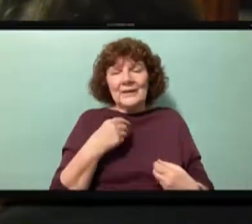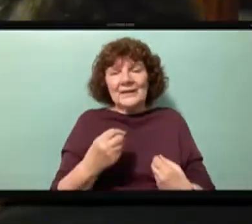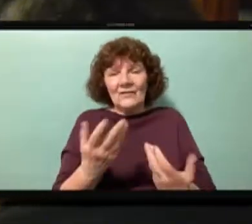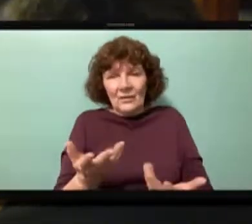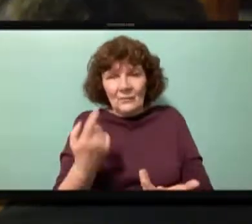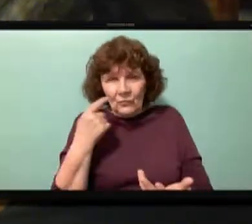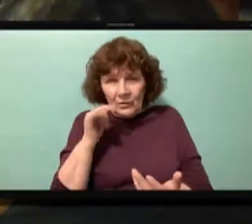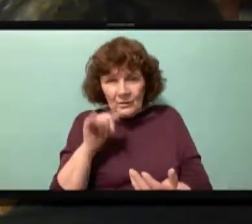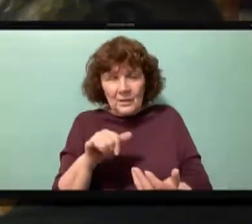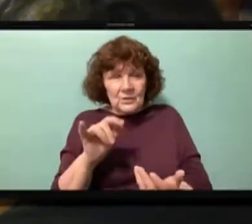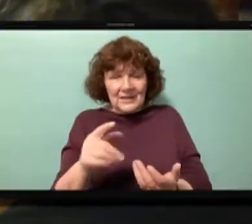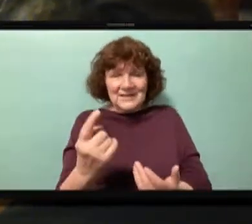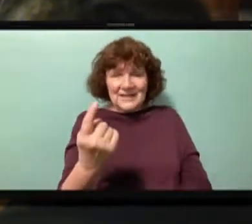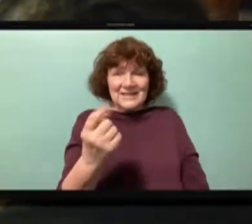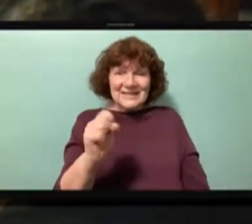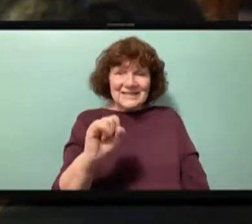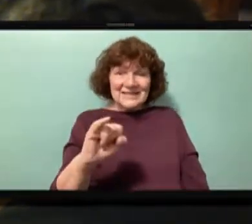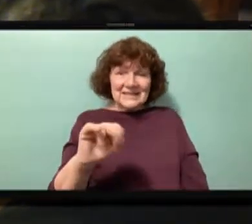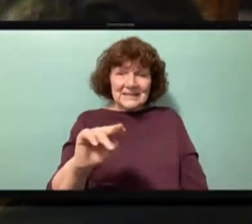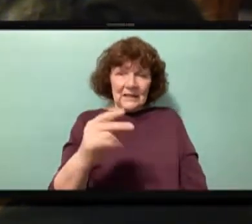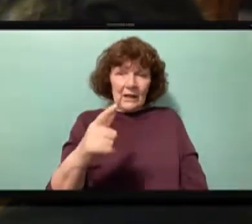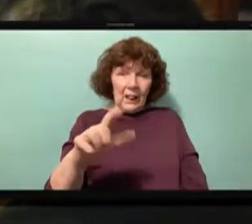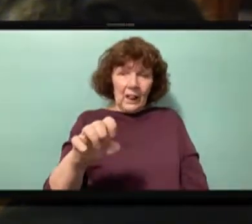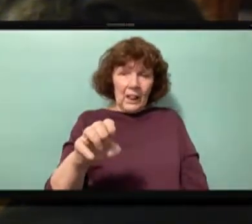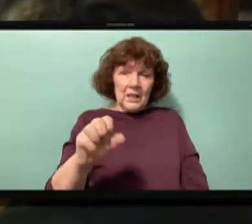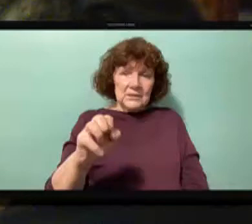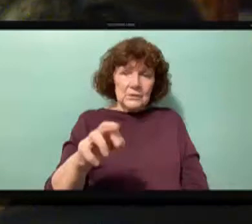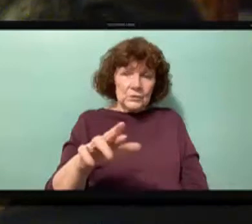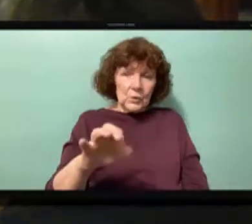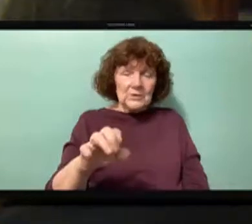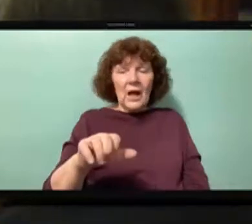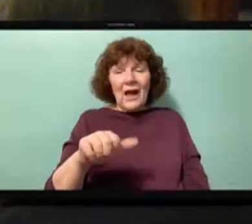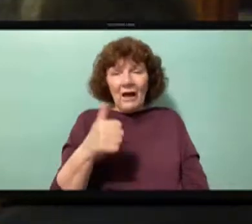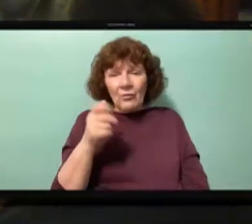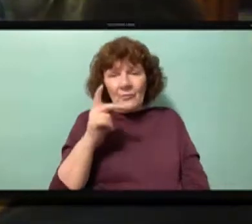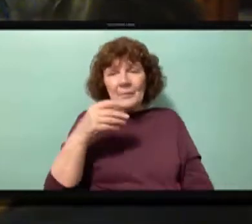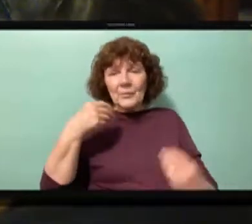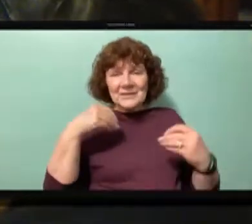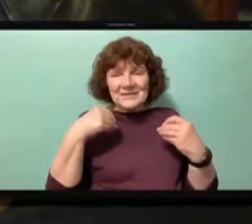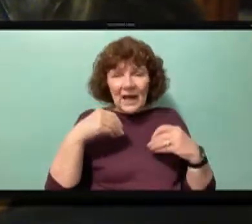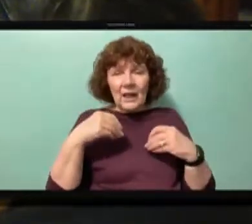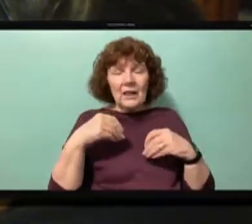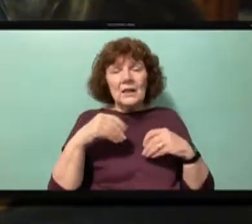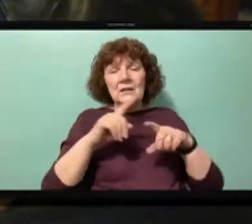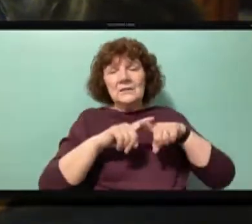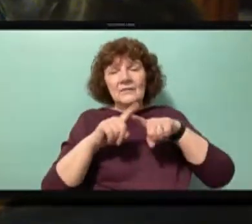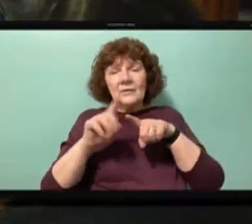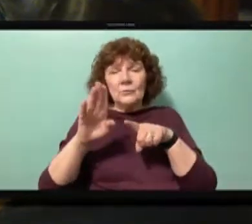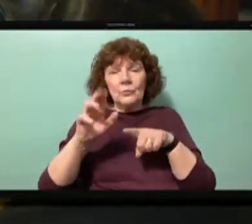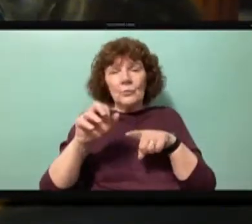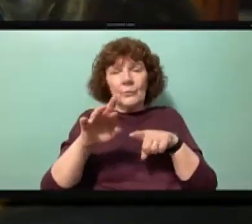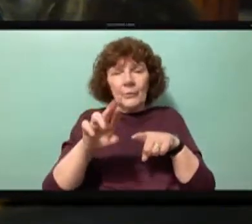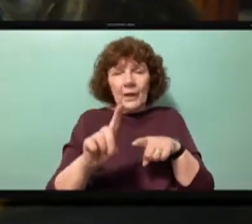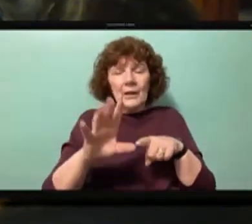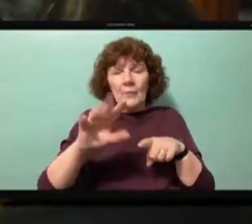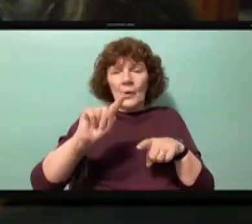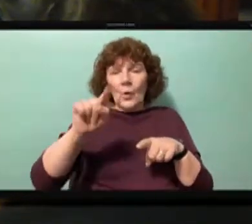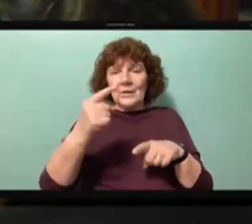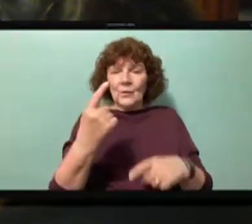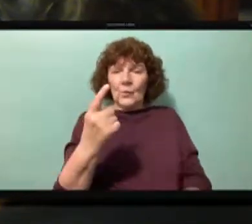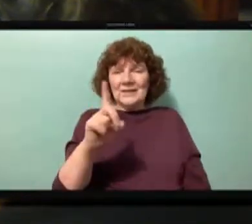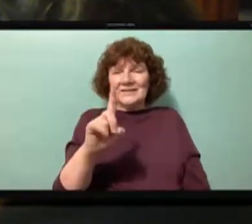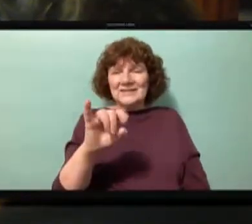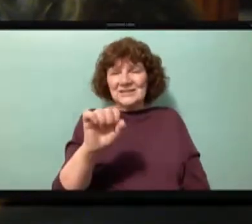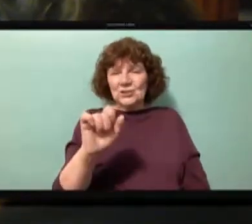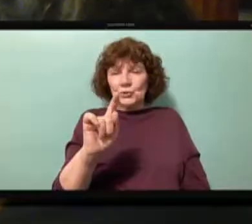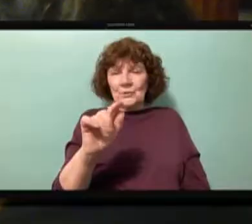that's a single source. Yes, other people sell ABC brand of turnover, but there is only one distributor for